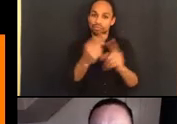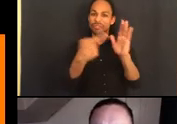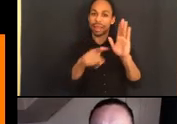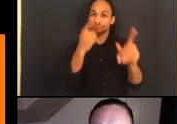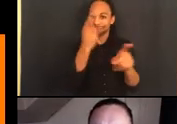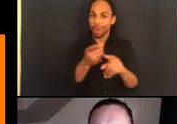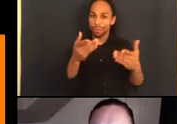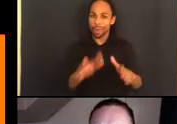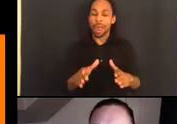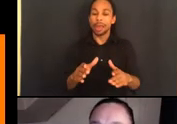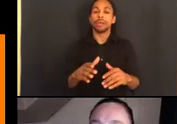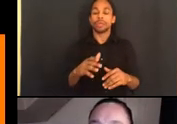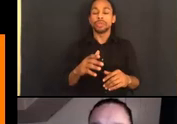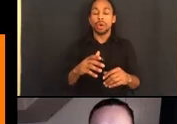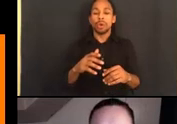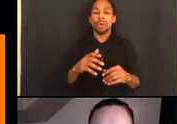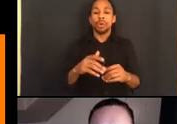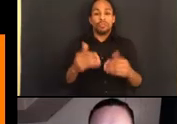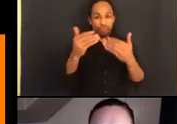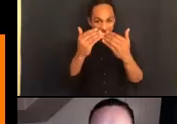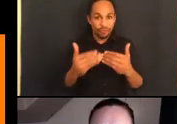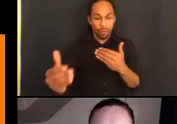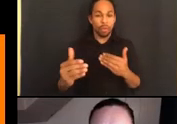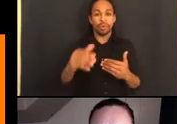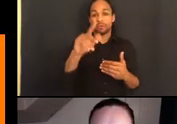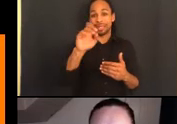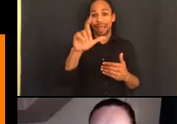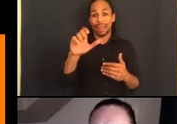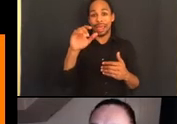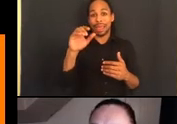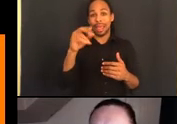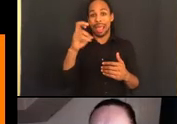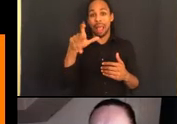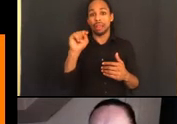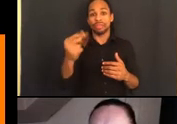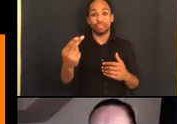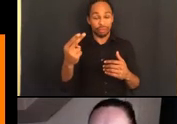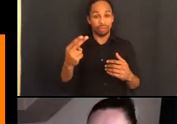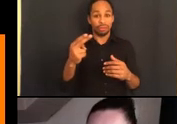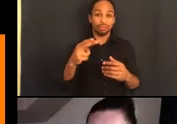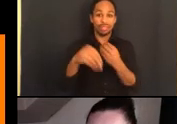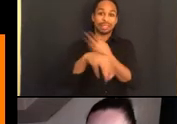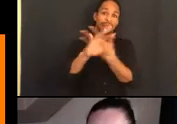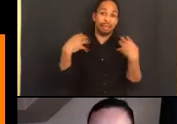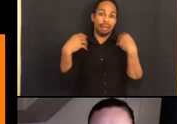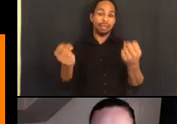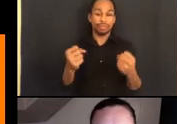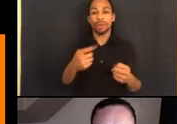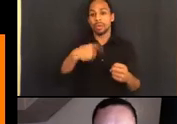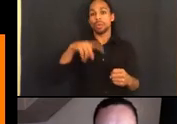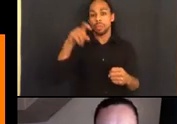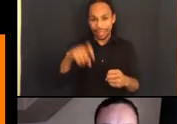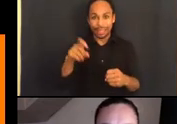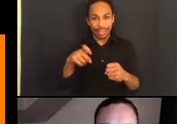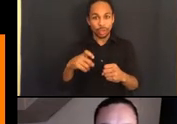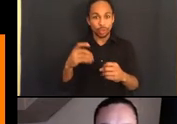the expanded realm of possibility for telehealth, I hope that we continue that, but then we also don't do that in lieu of actual